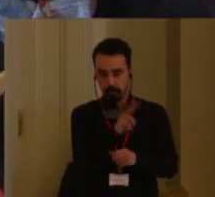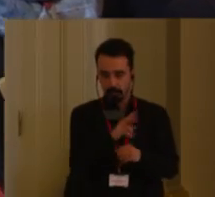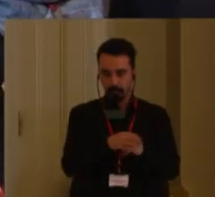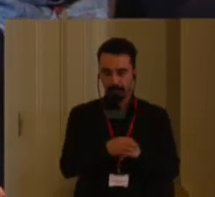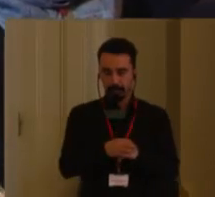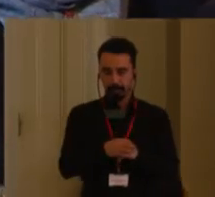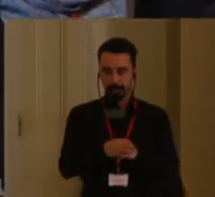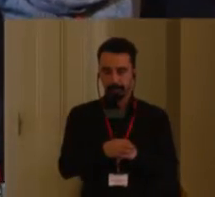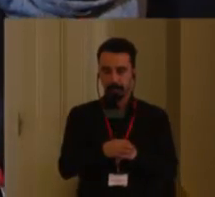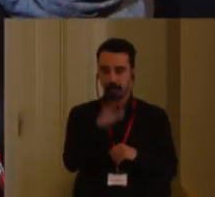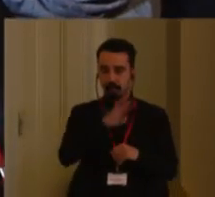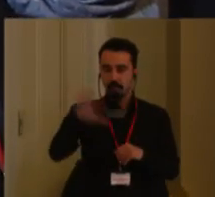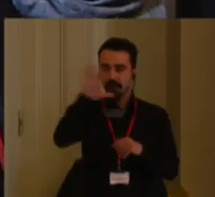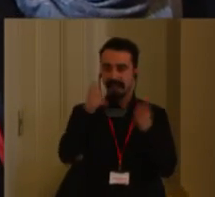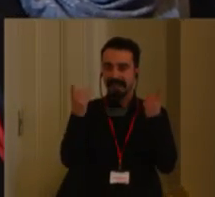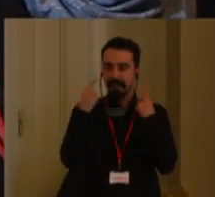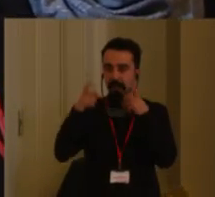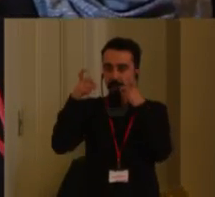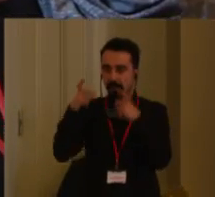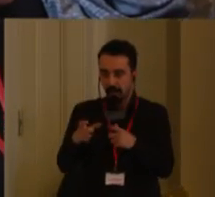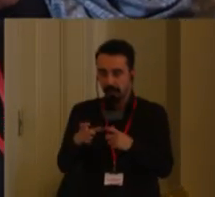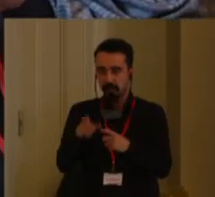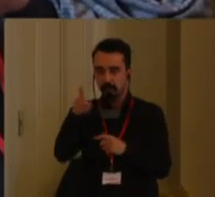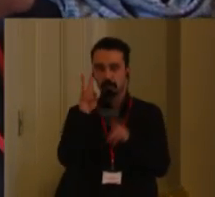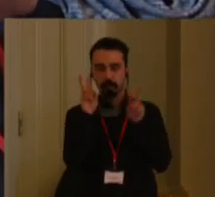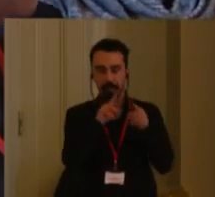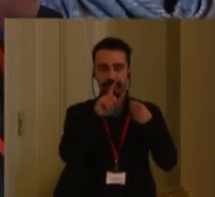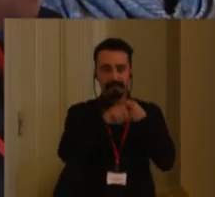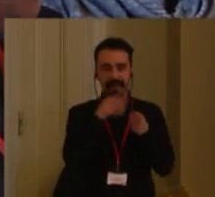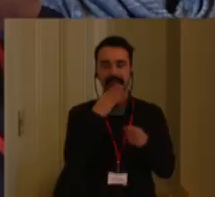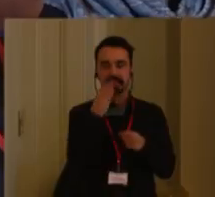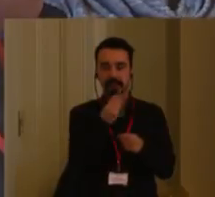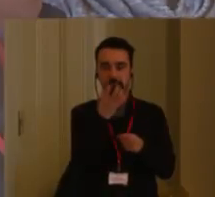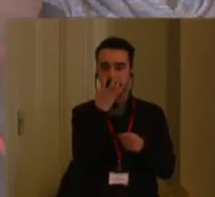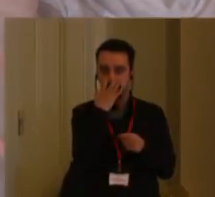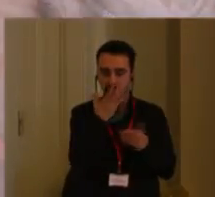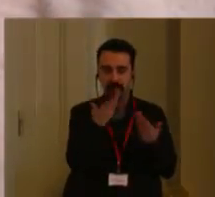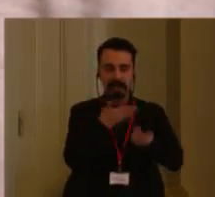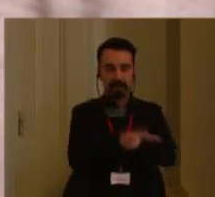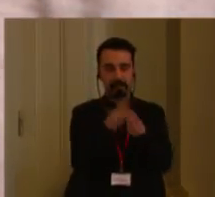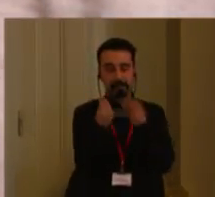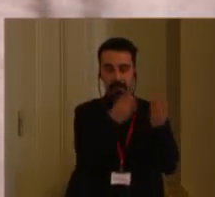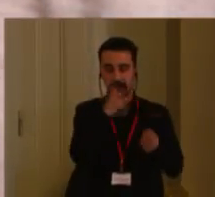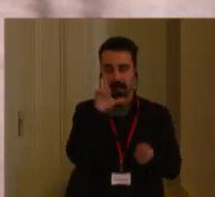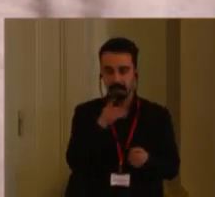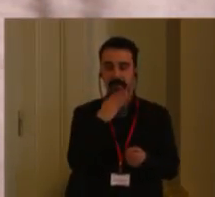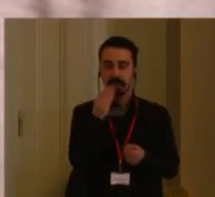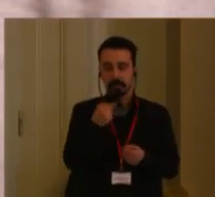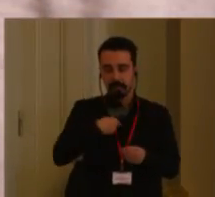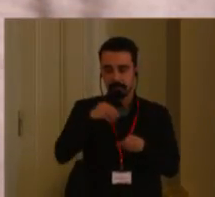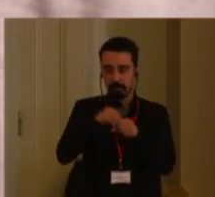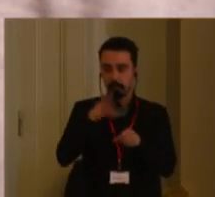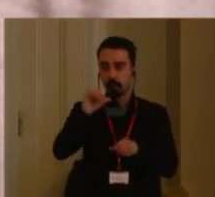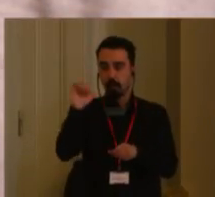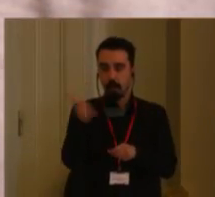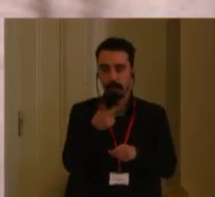to work swiftly and sensibly to do this. And it's important to remember that this is not just about getting young people into